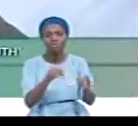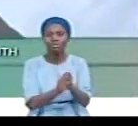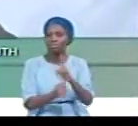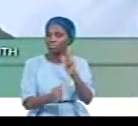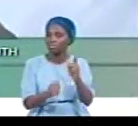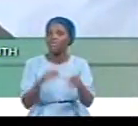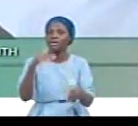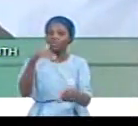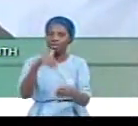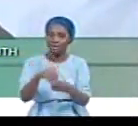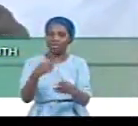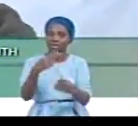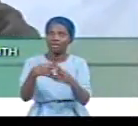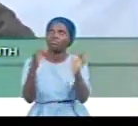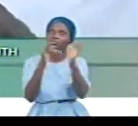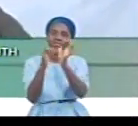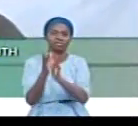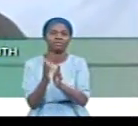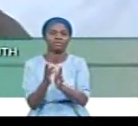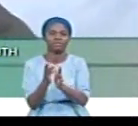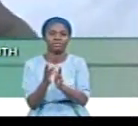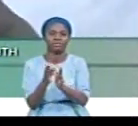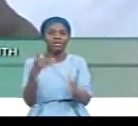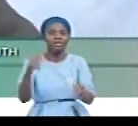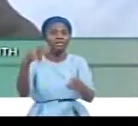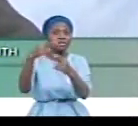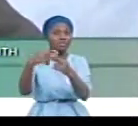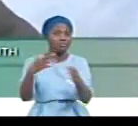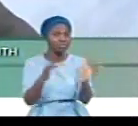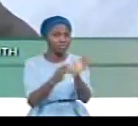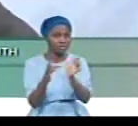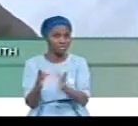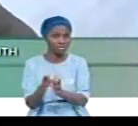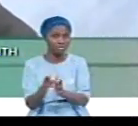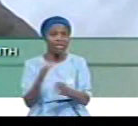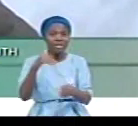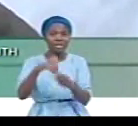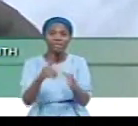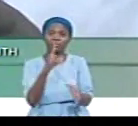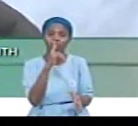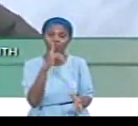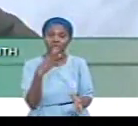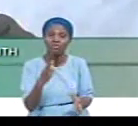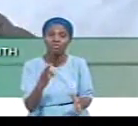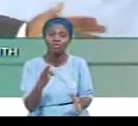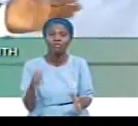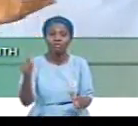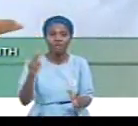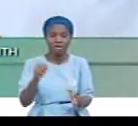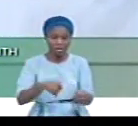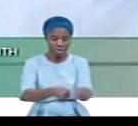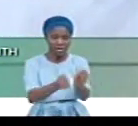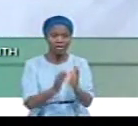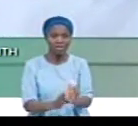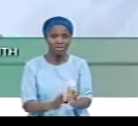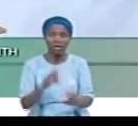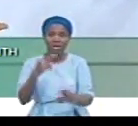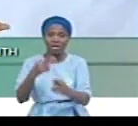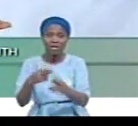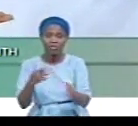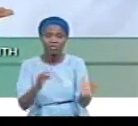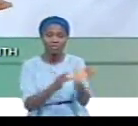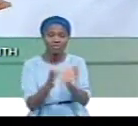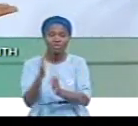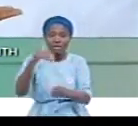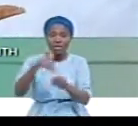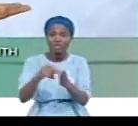name of Jesus. The name of Jesus in the mouth of the apostle, and the name of Jesus in